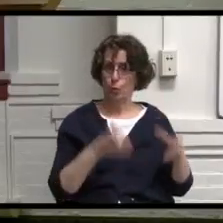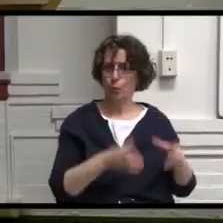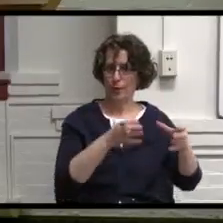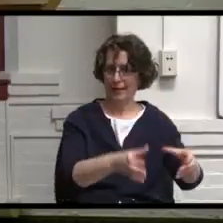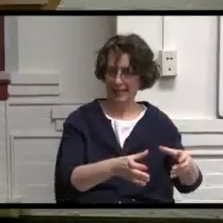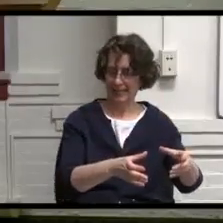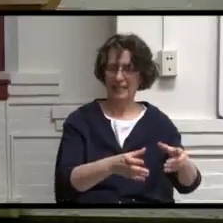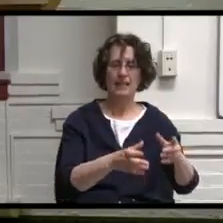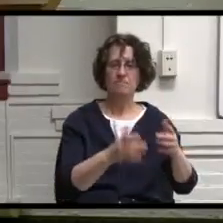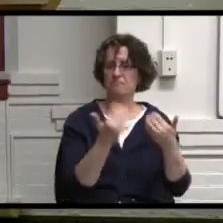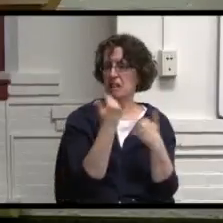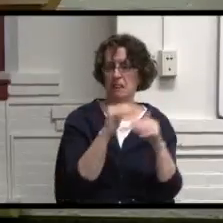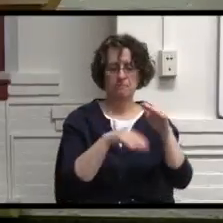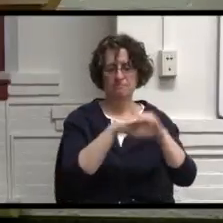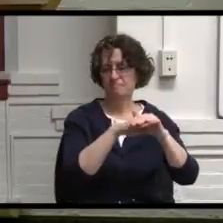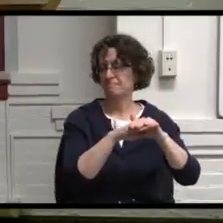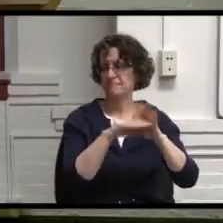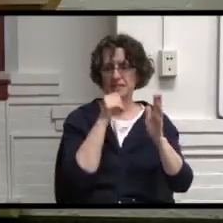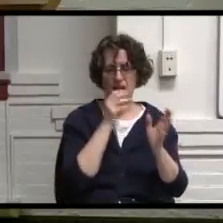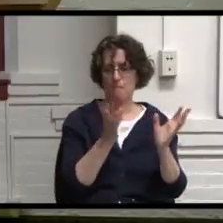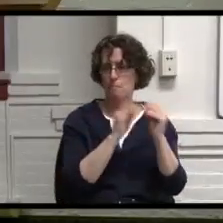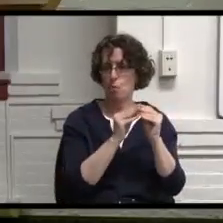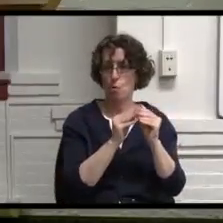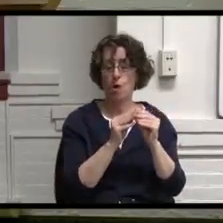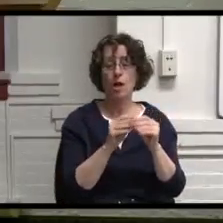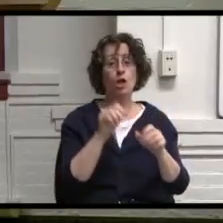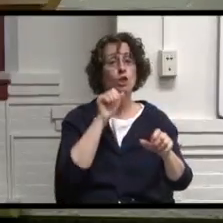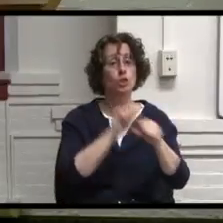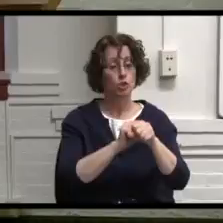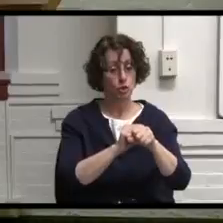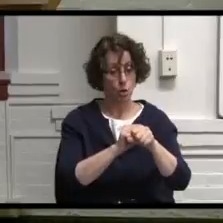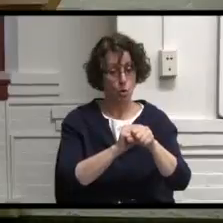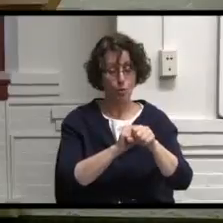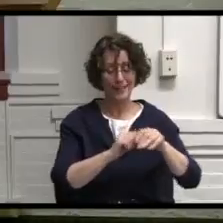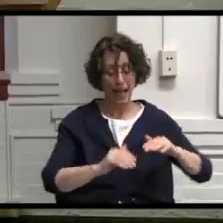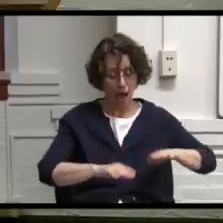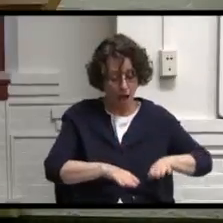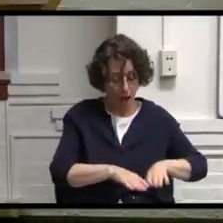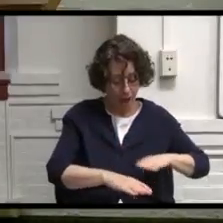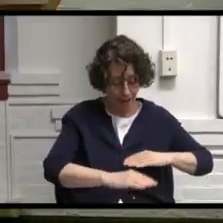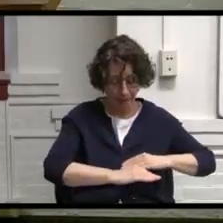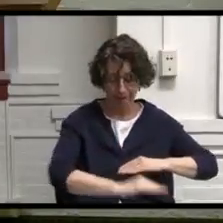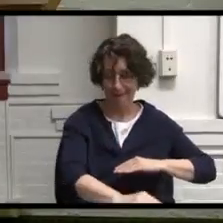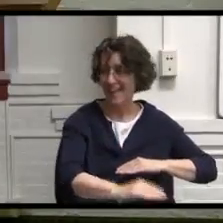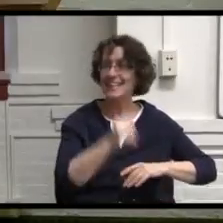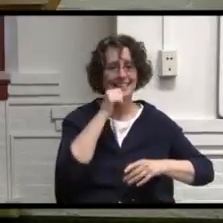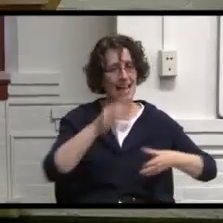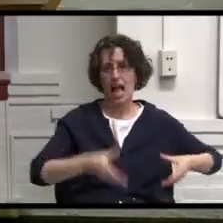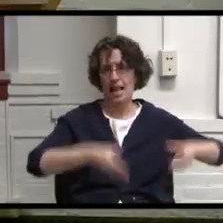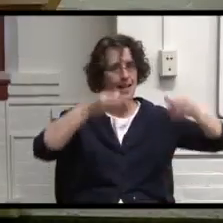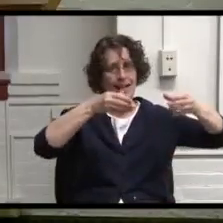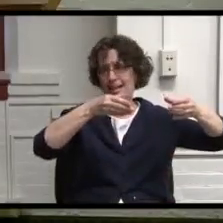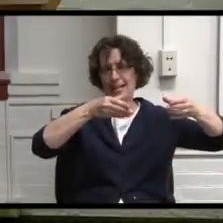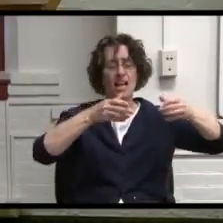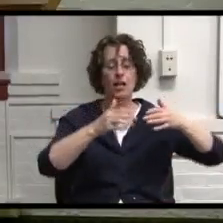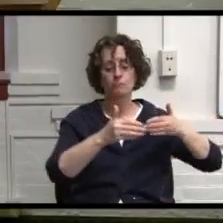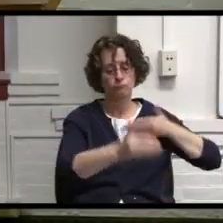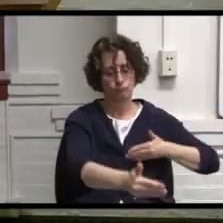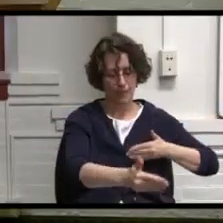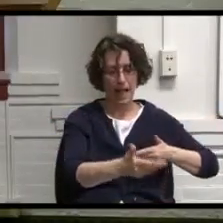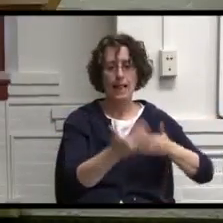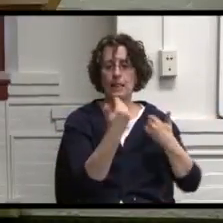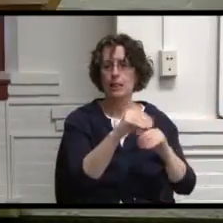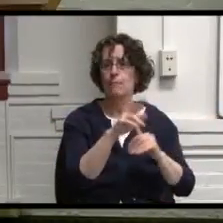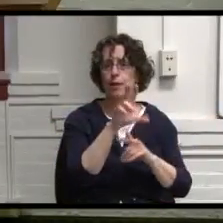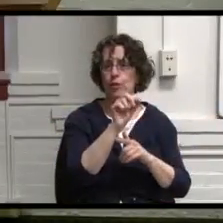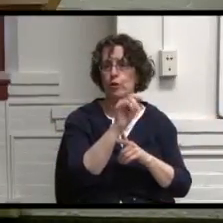buried in each plot, and stone markers should be flush with the ground and no wider or longer than 30 inches. The